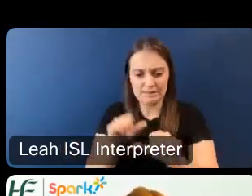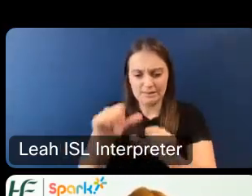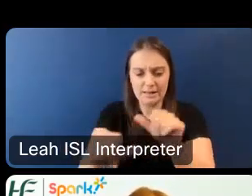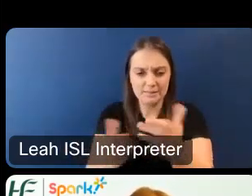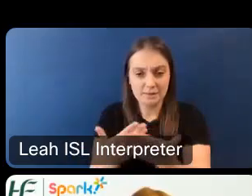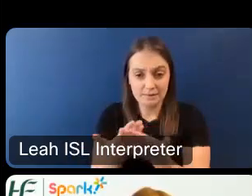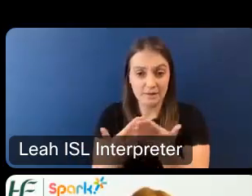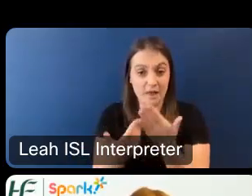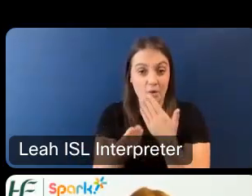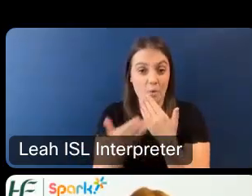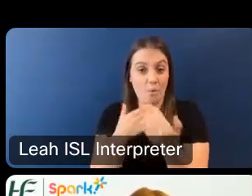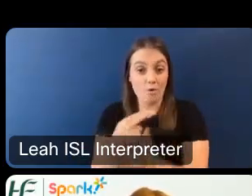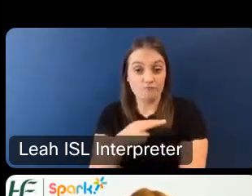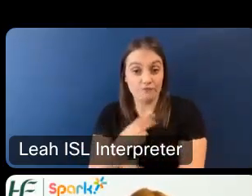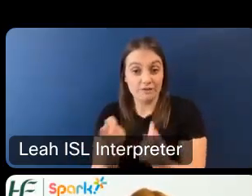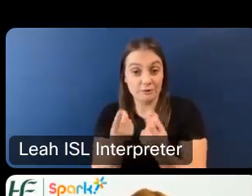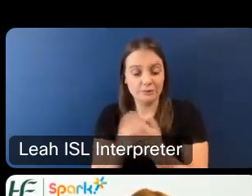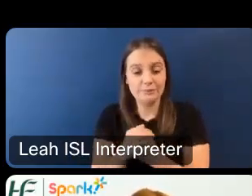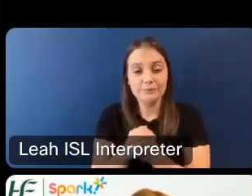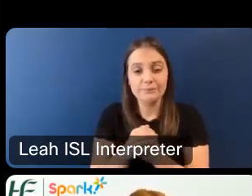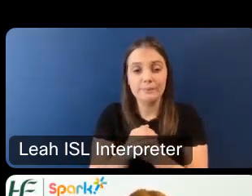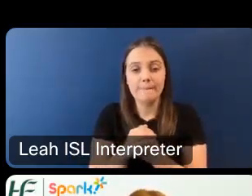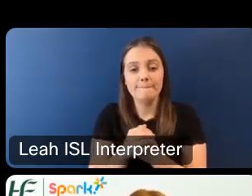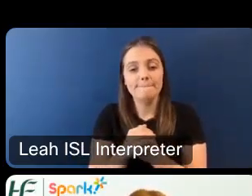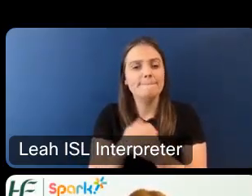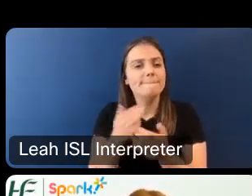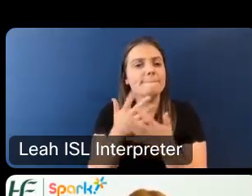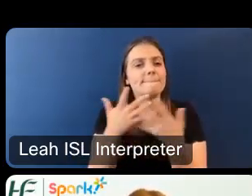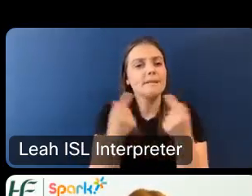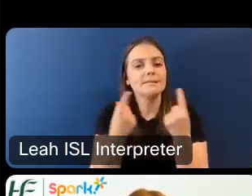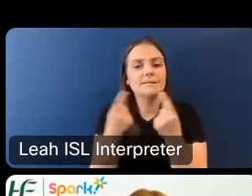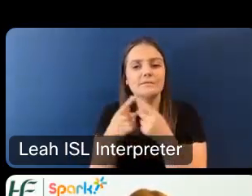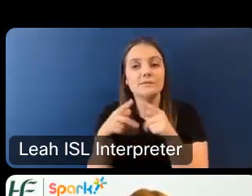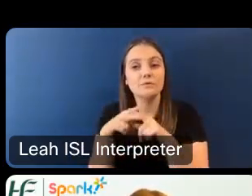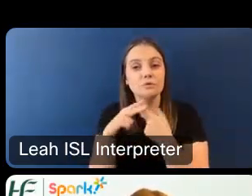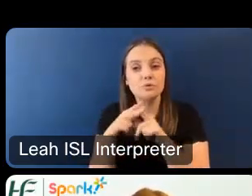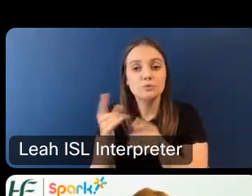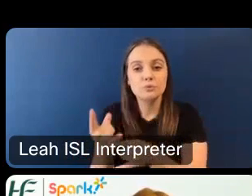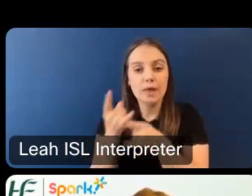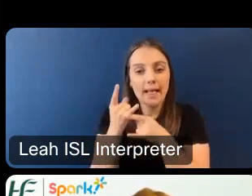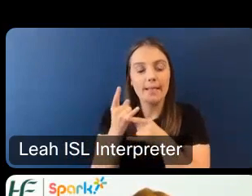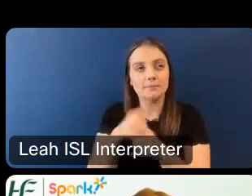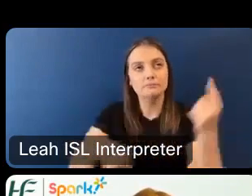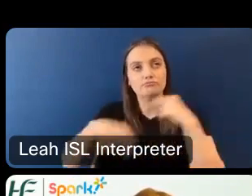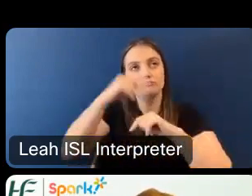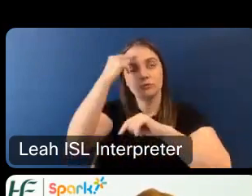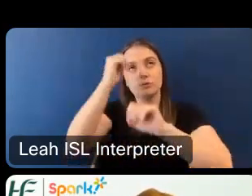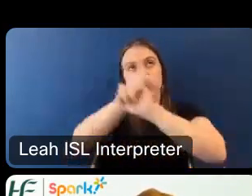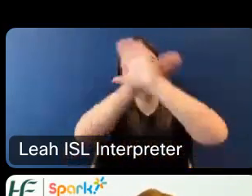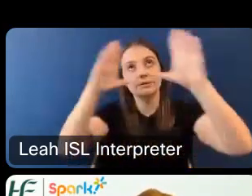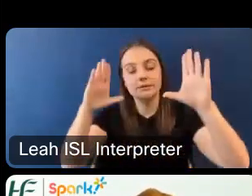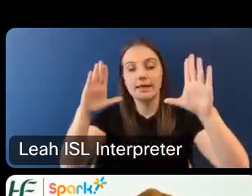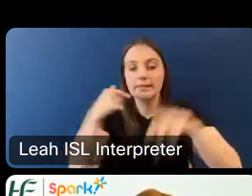do. So there's all those kind of tools that help us, let's say, build a bigger picture of that initial